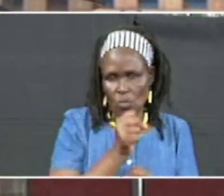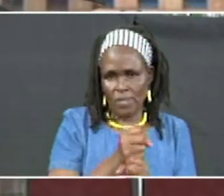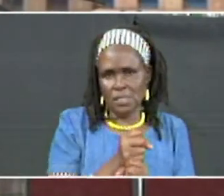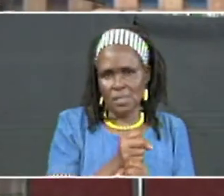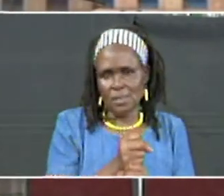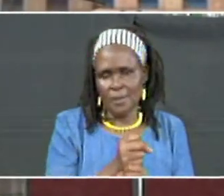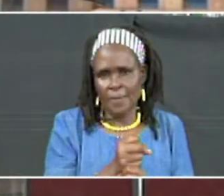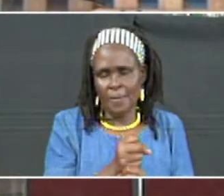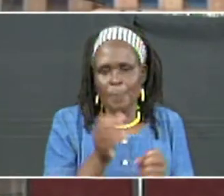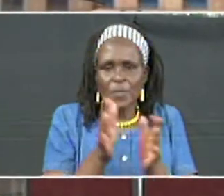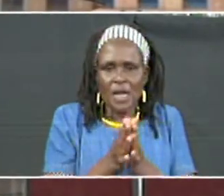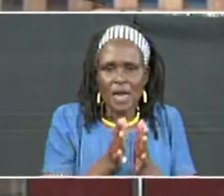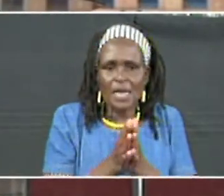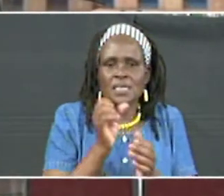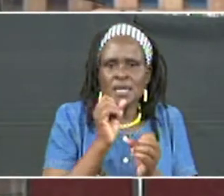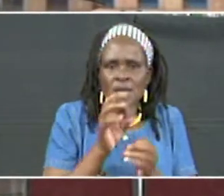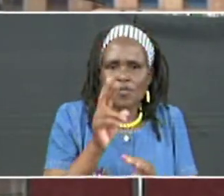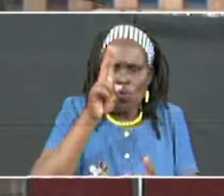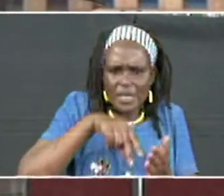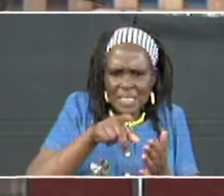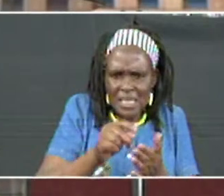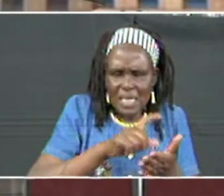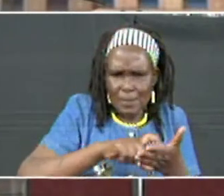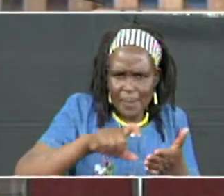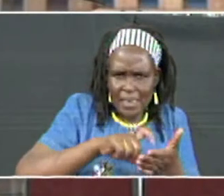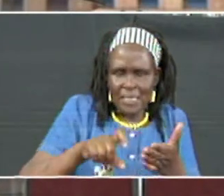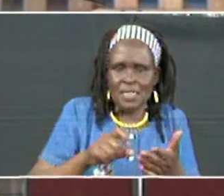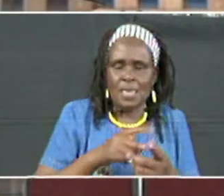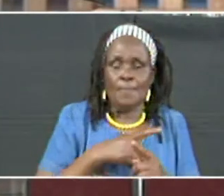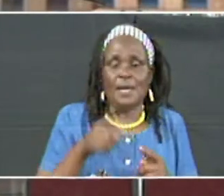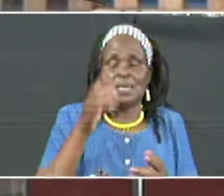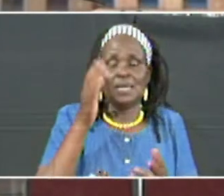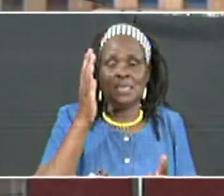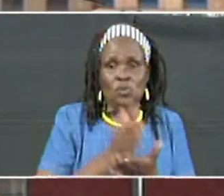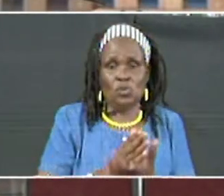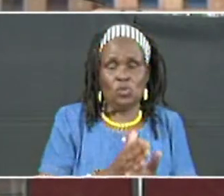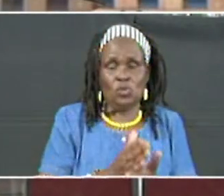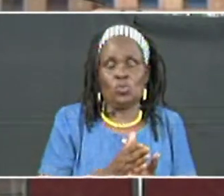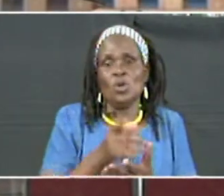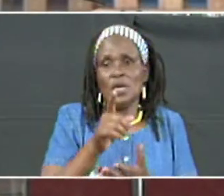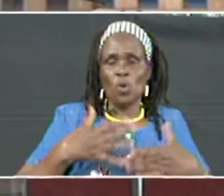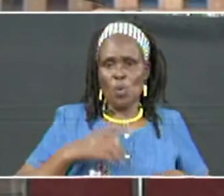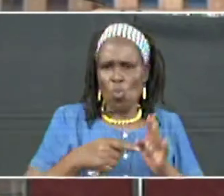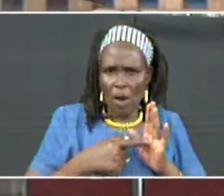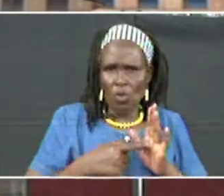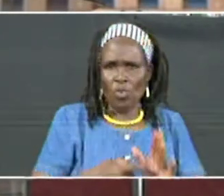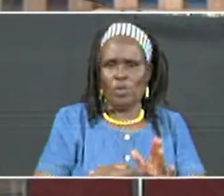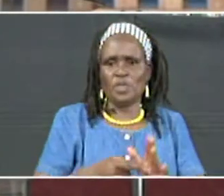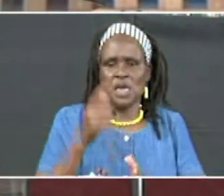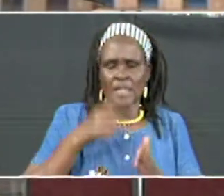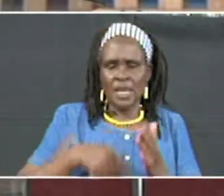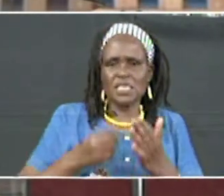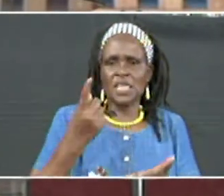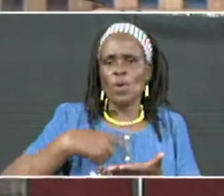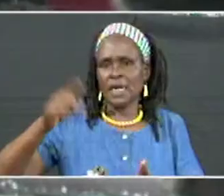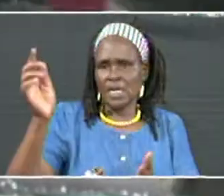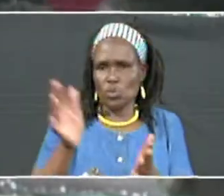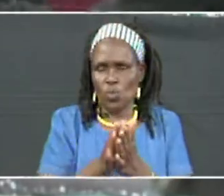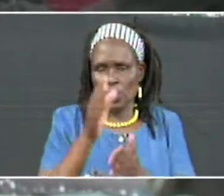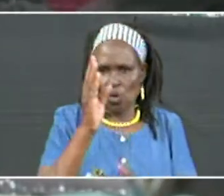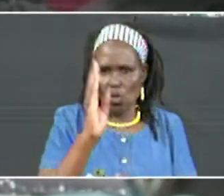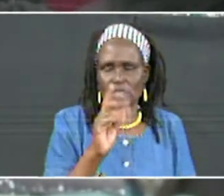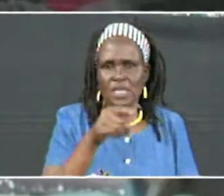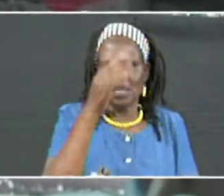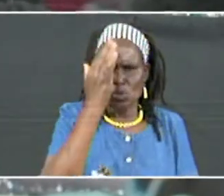And it's easy to read that passage and just skip through it. But these were people that were convinced they were right with God. That is why they are